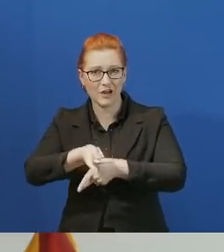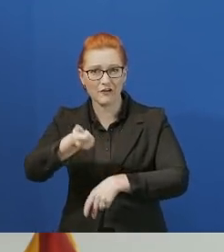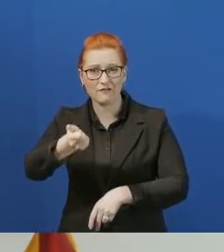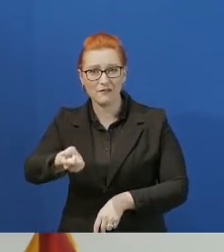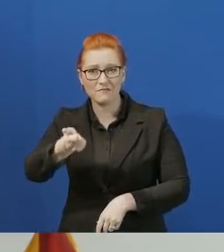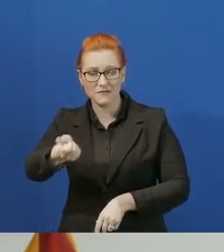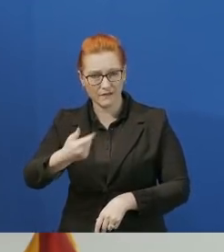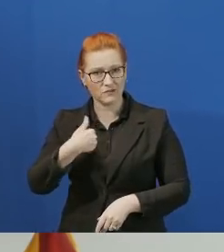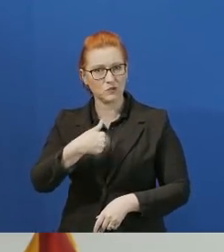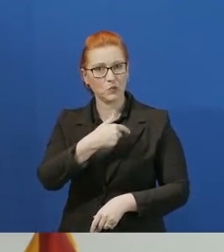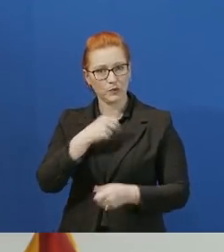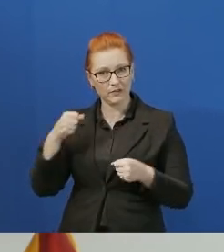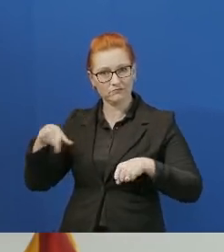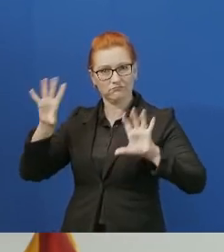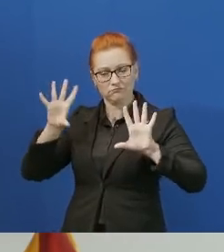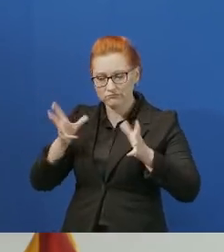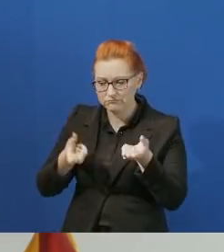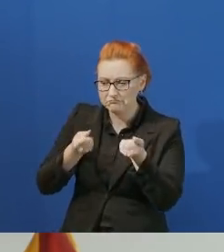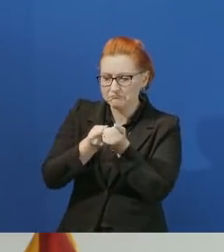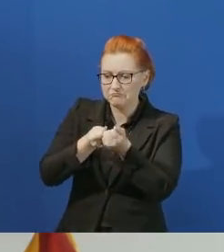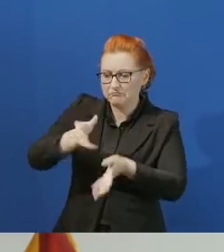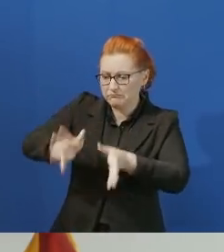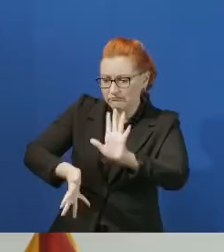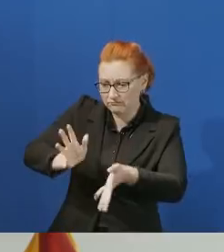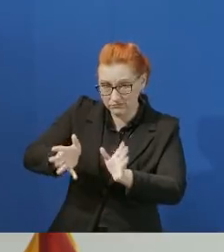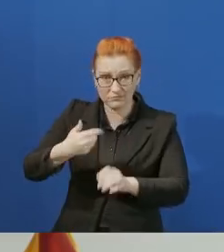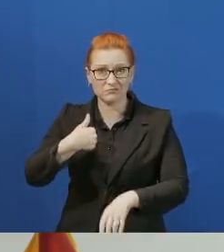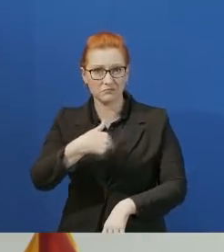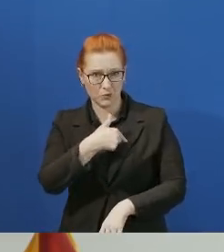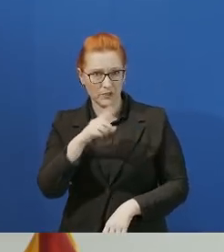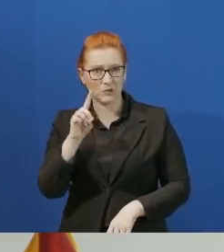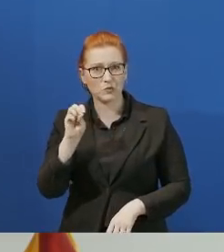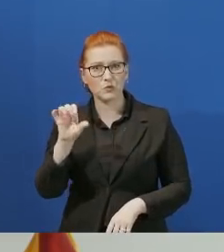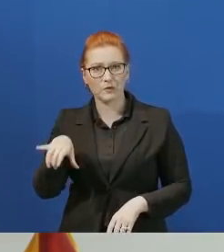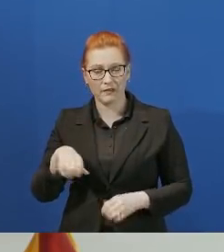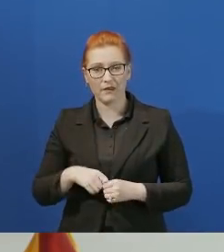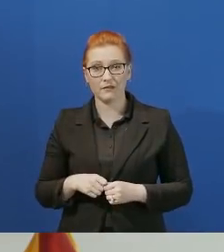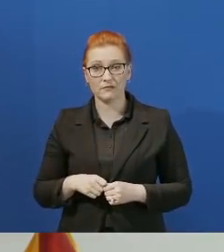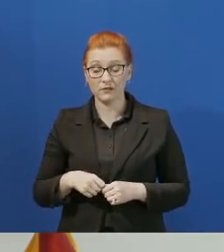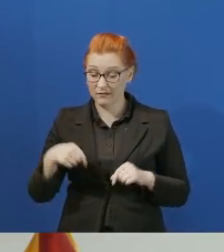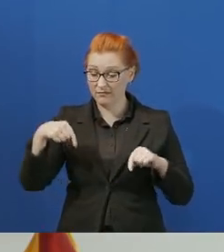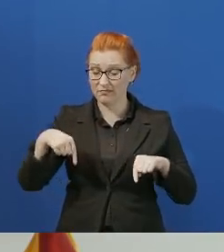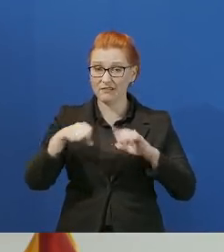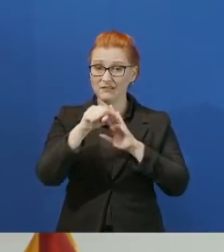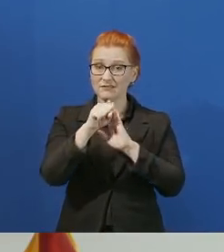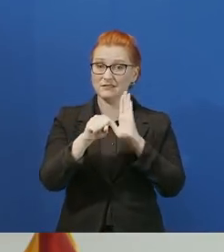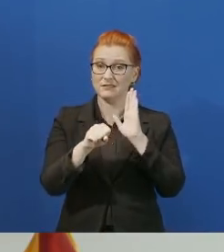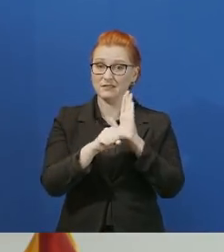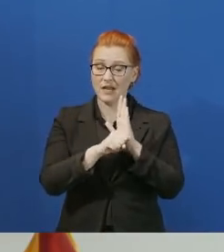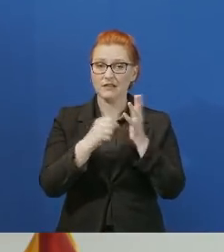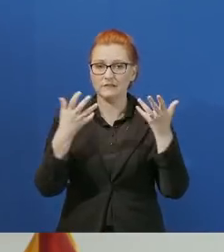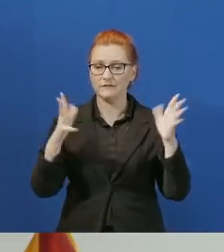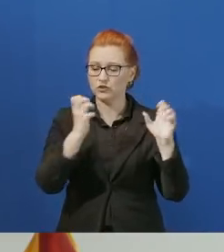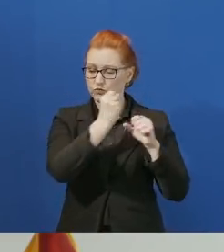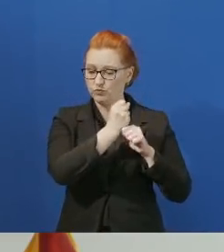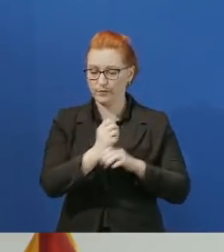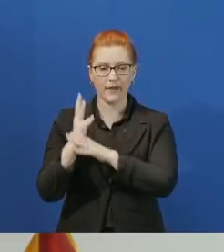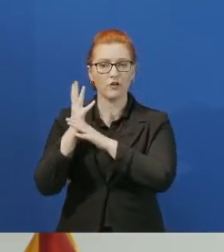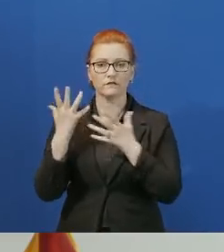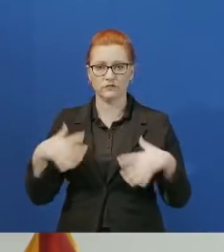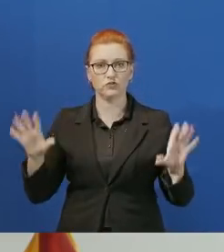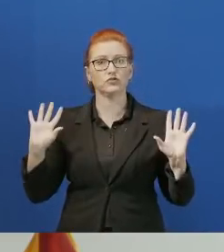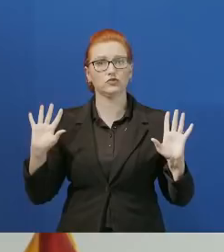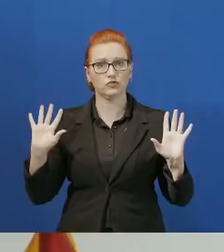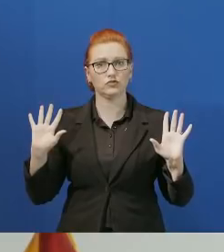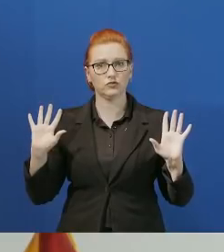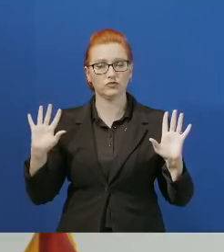vulnerable. We're prepared today as a state because we have approached this as a family. We've worked together,